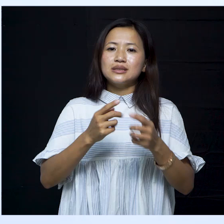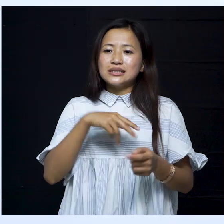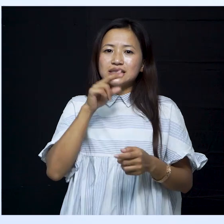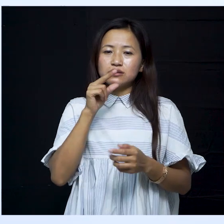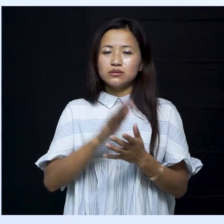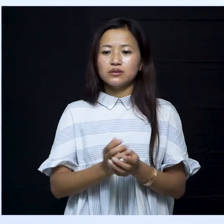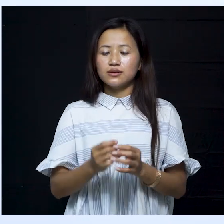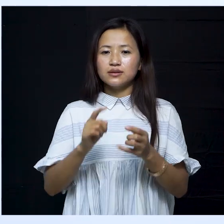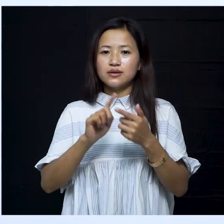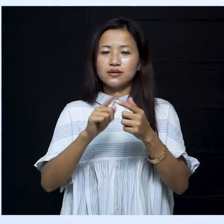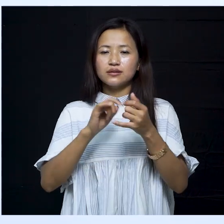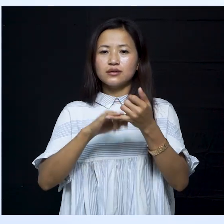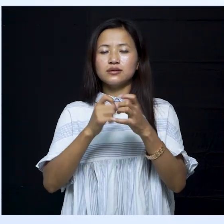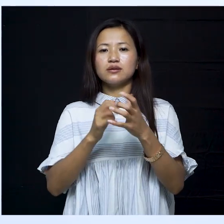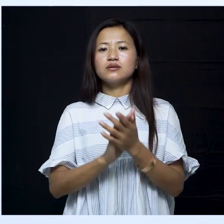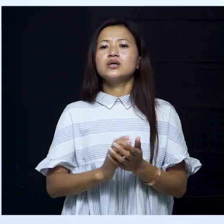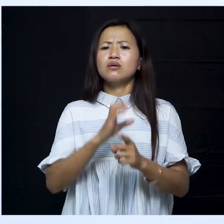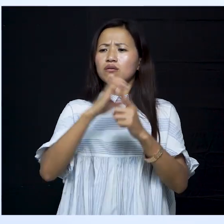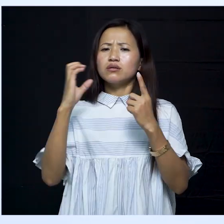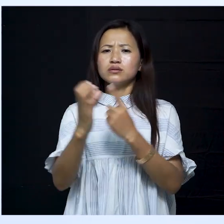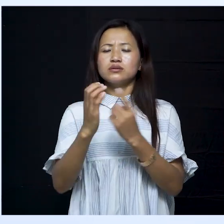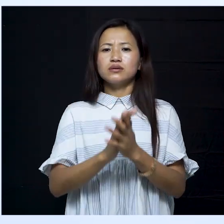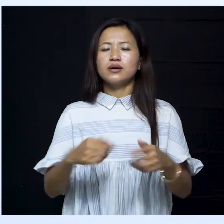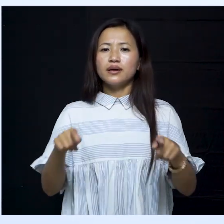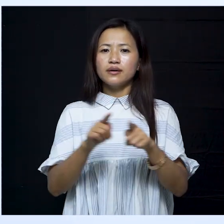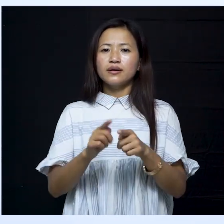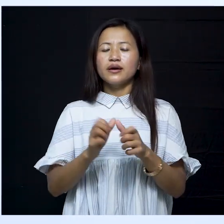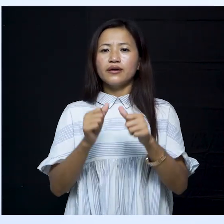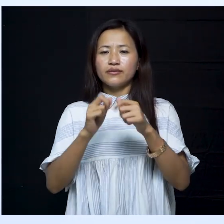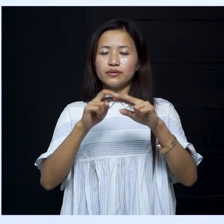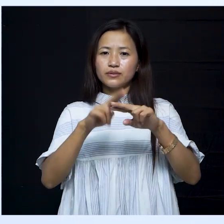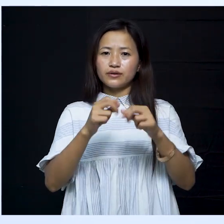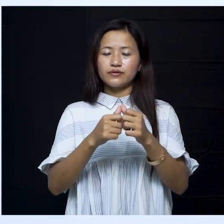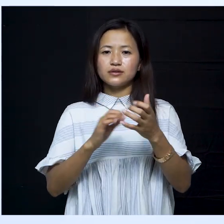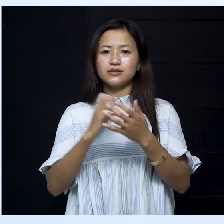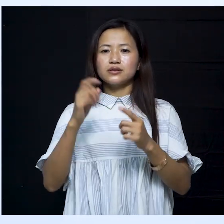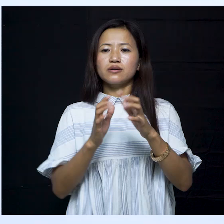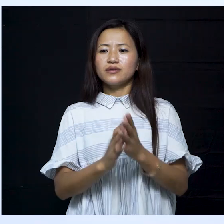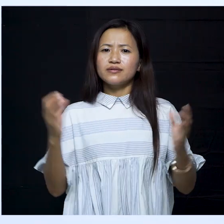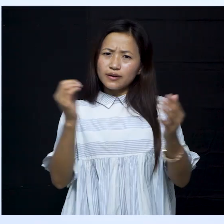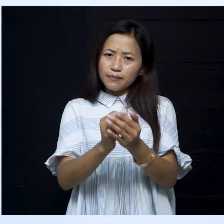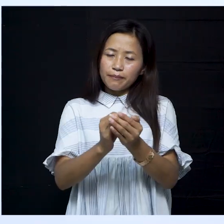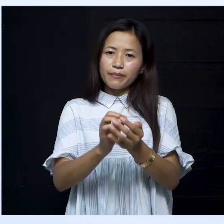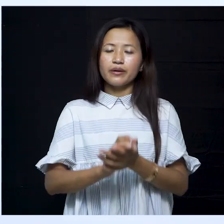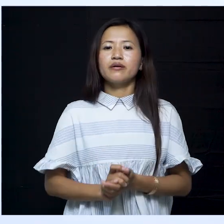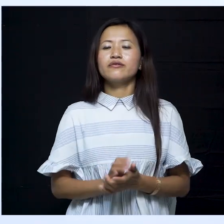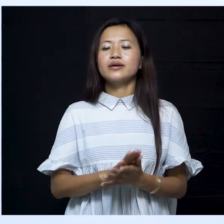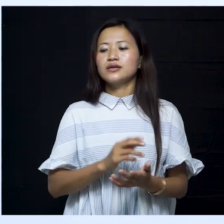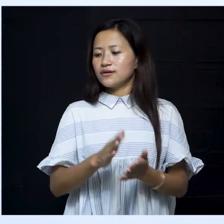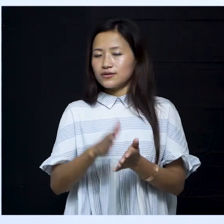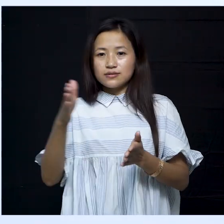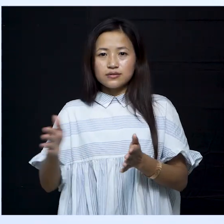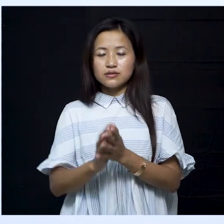social interactions, the culture, the ethnicity, we can also say, and also the impact of, I've already cited